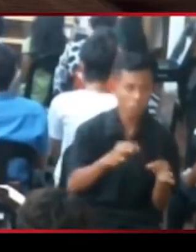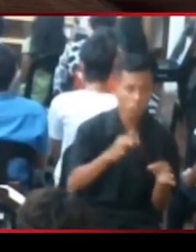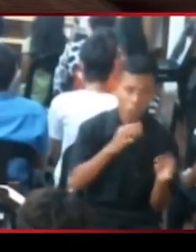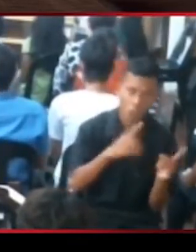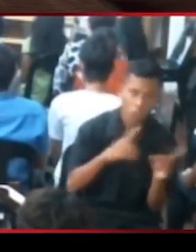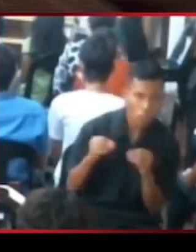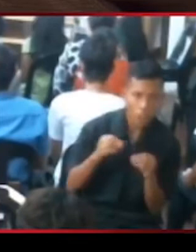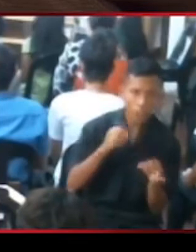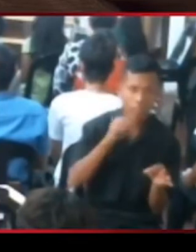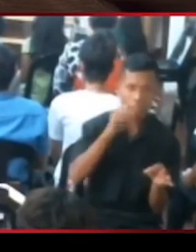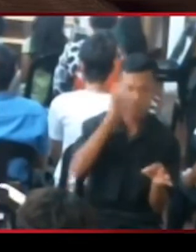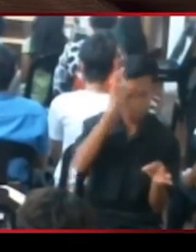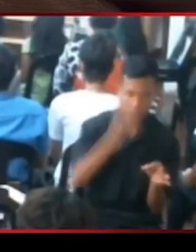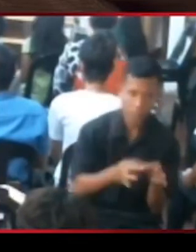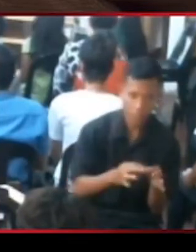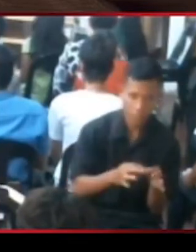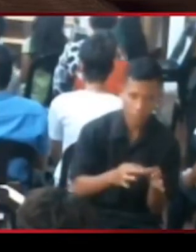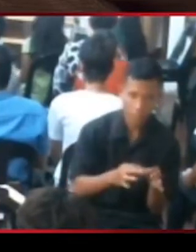saved? Yes.